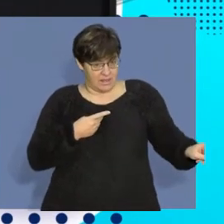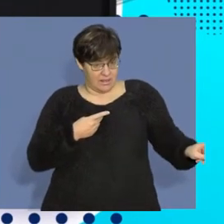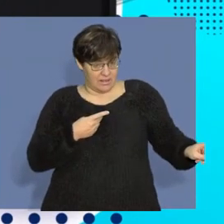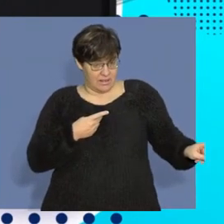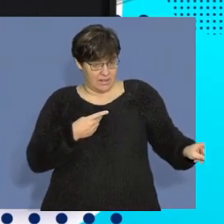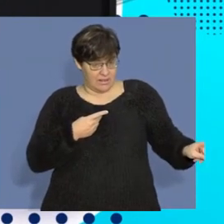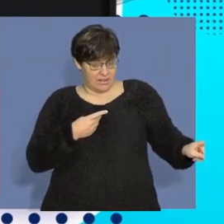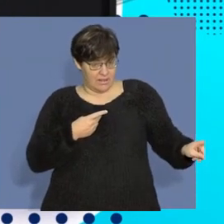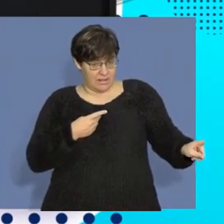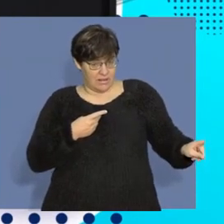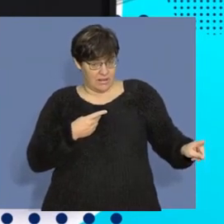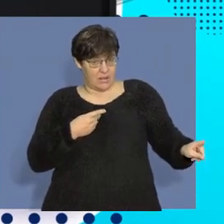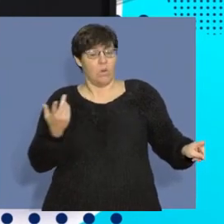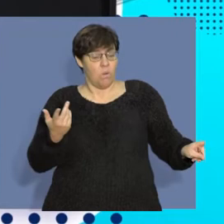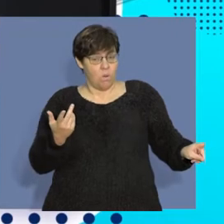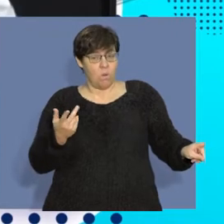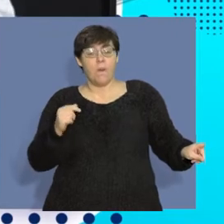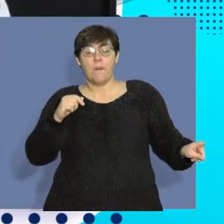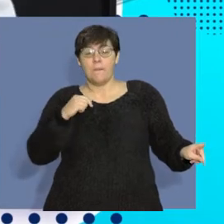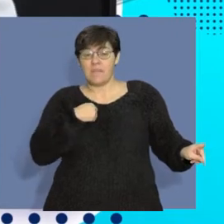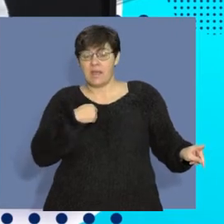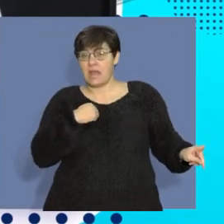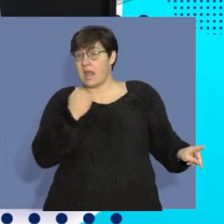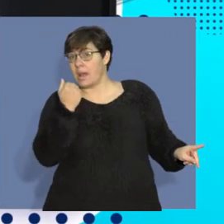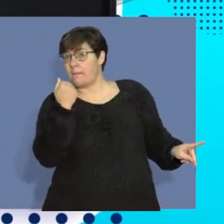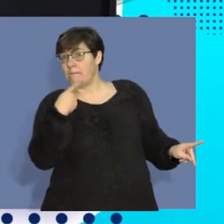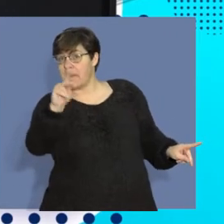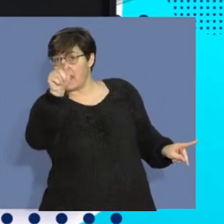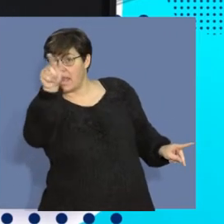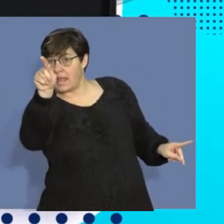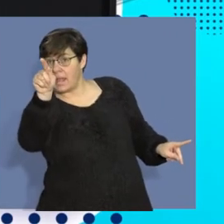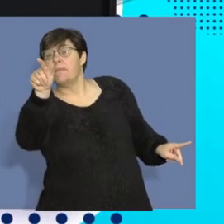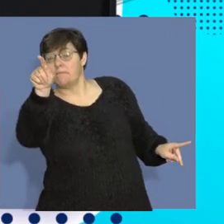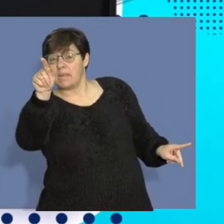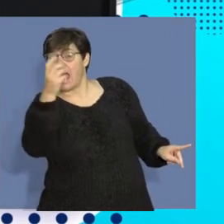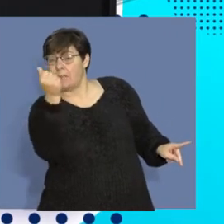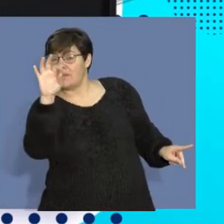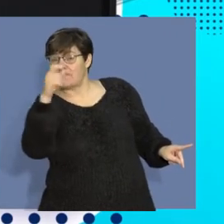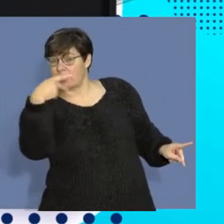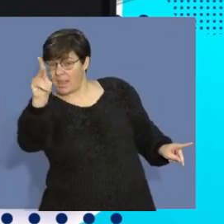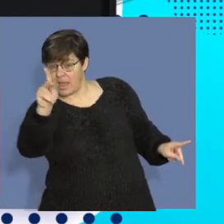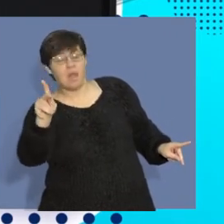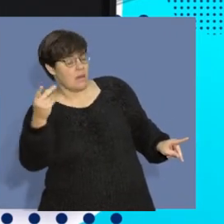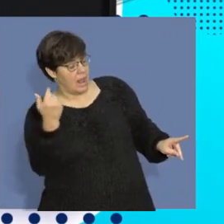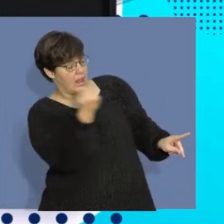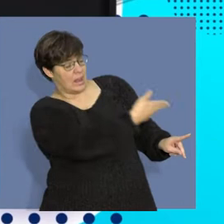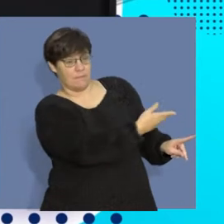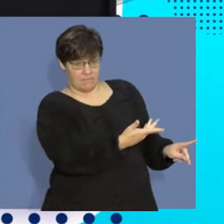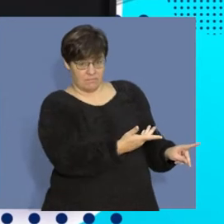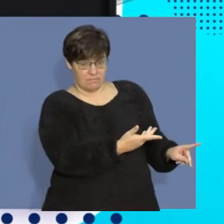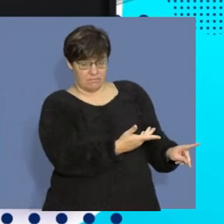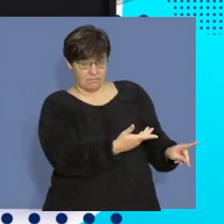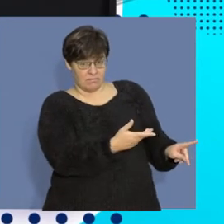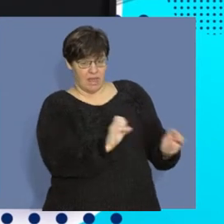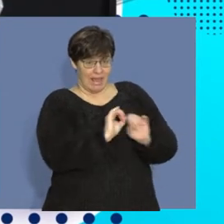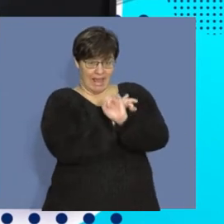money, obviously, after you've claimed your input, has to be paid over to SARS. You can see